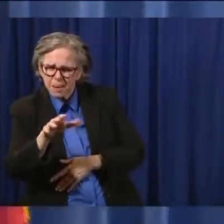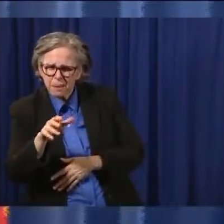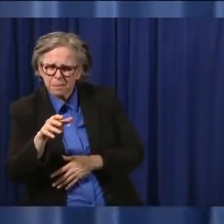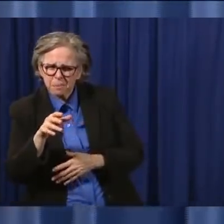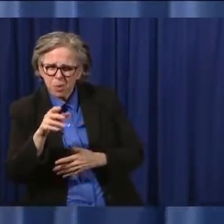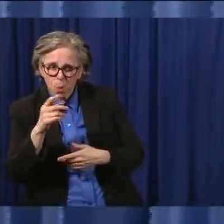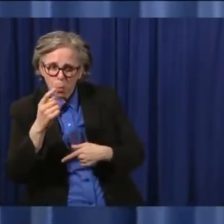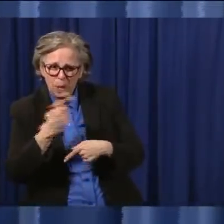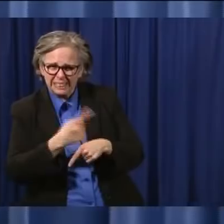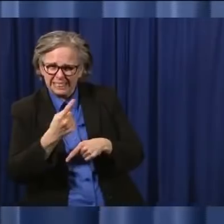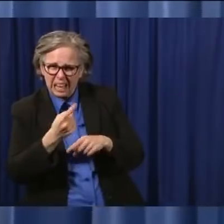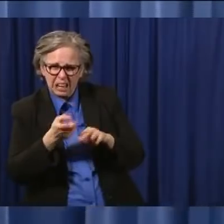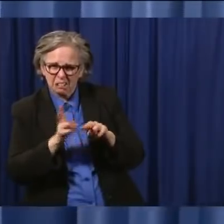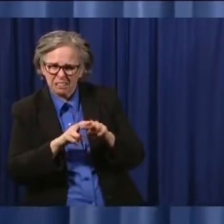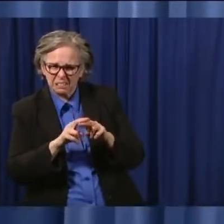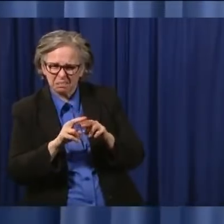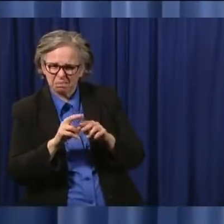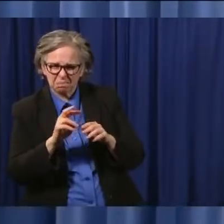increase.